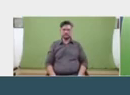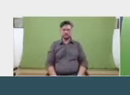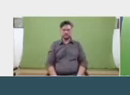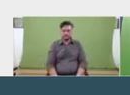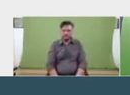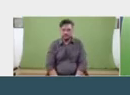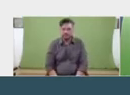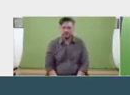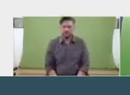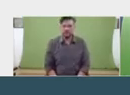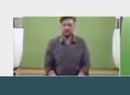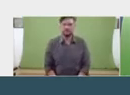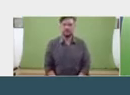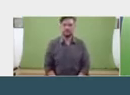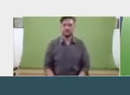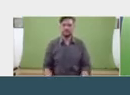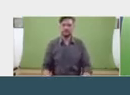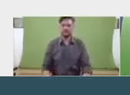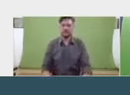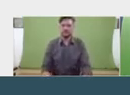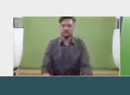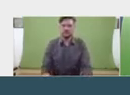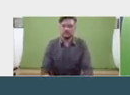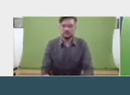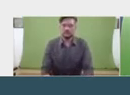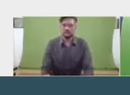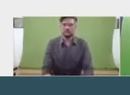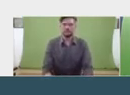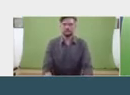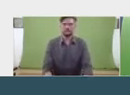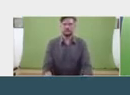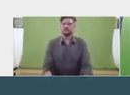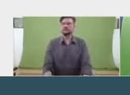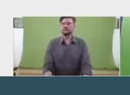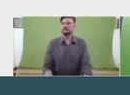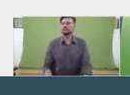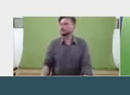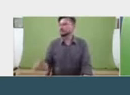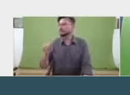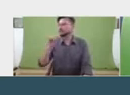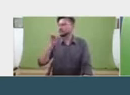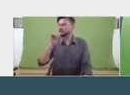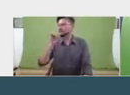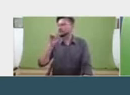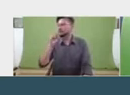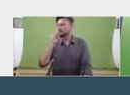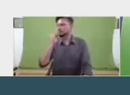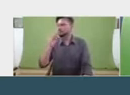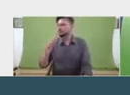importance of sign language for linguistics this is my work that i have written about earlier